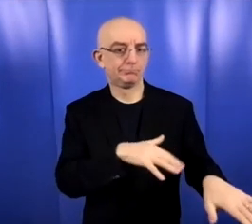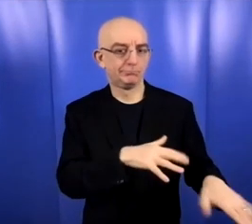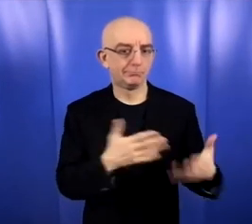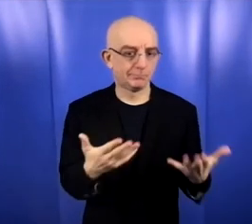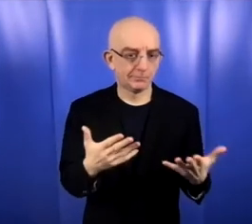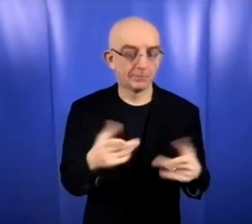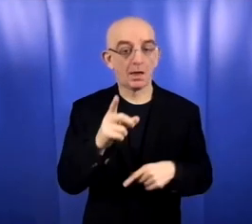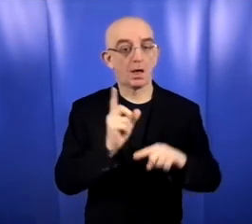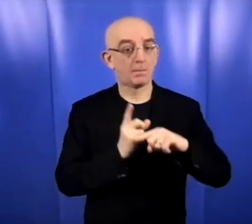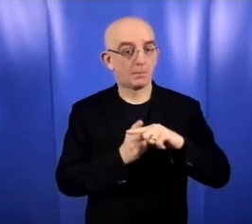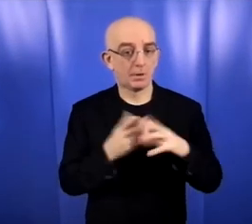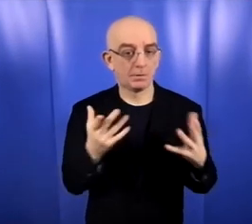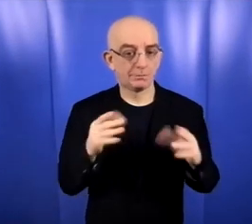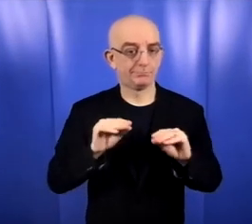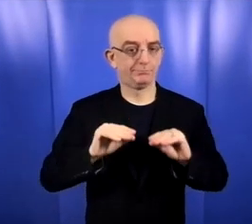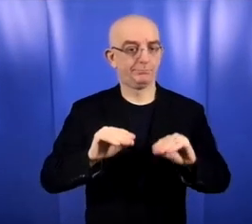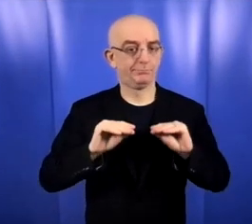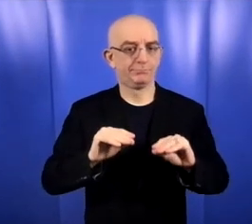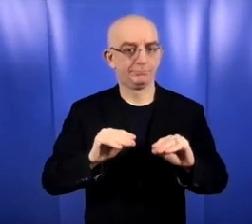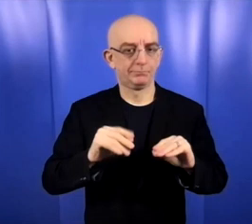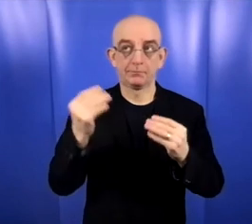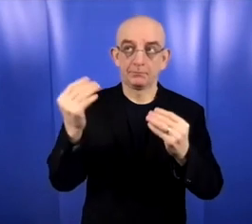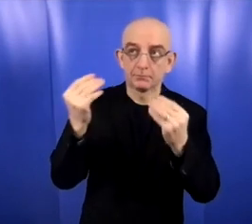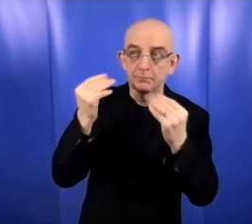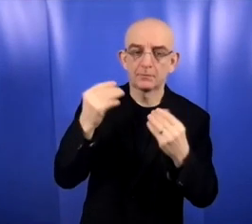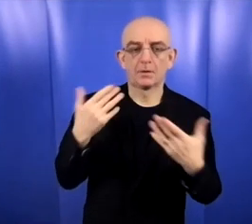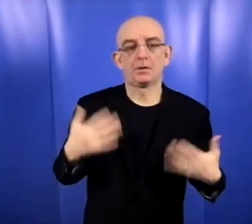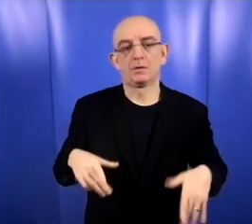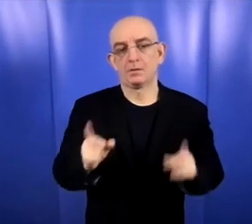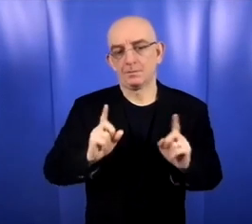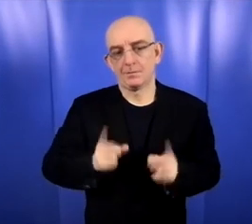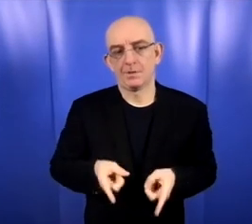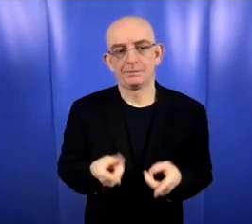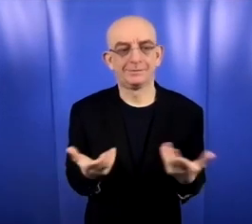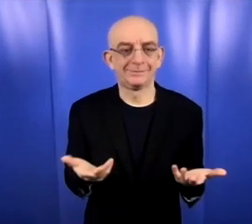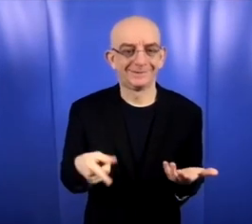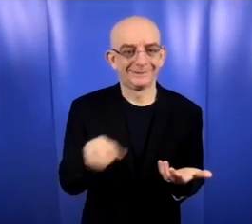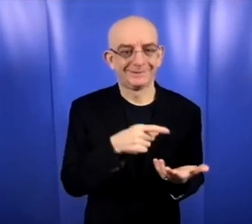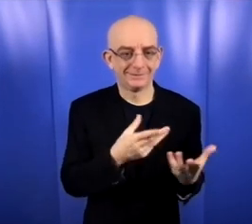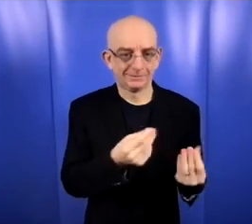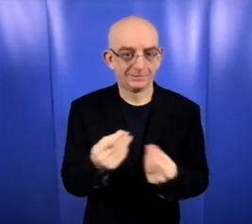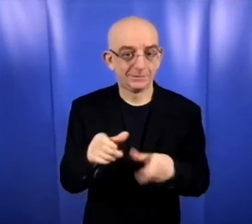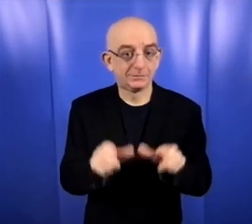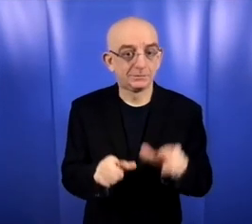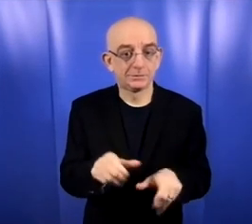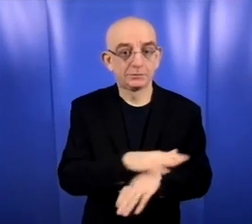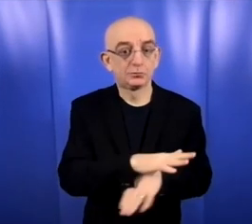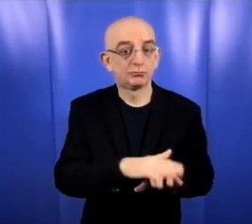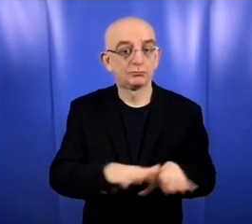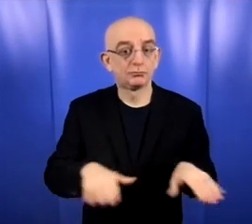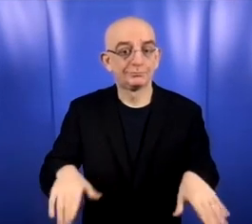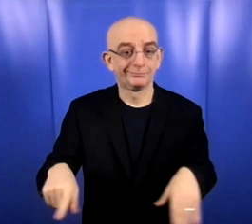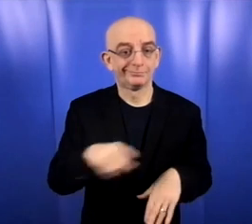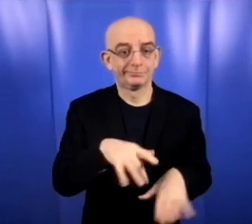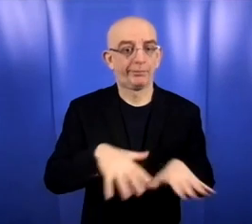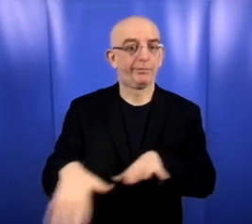get access to schools. When UNHCR has asked me to carry out research on its behalf, I've done